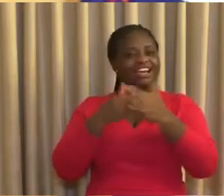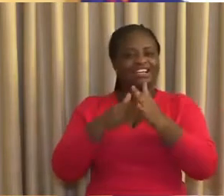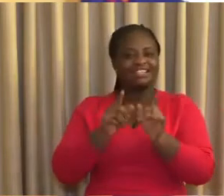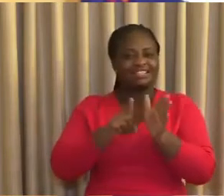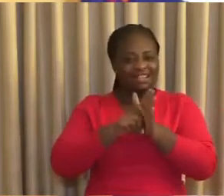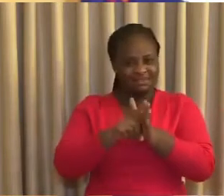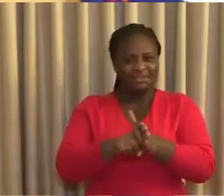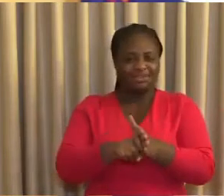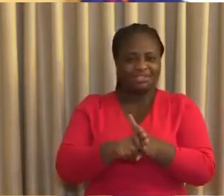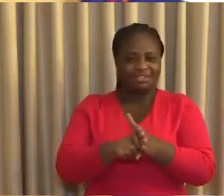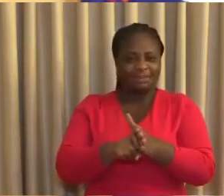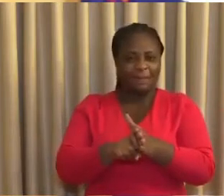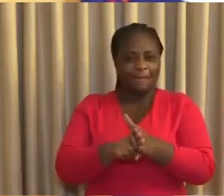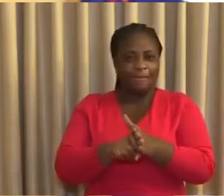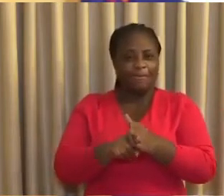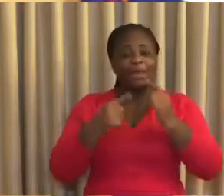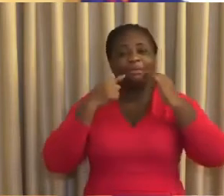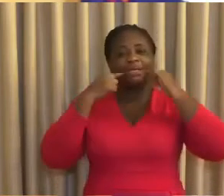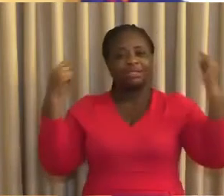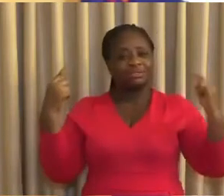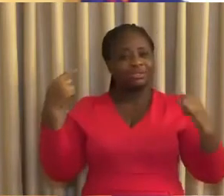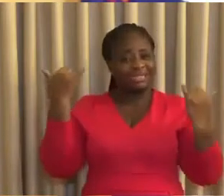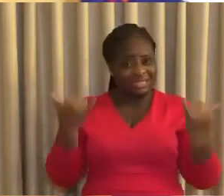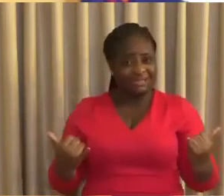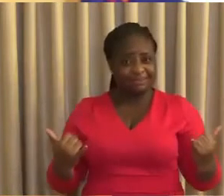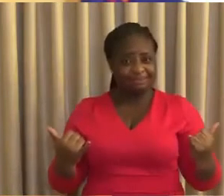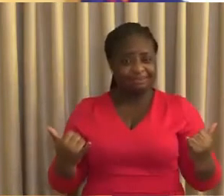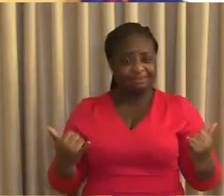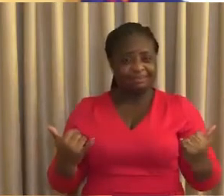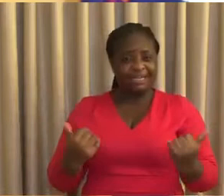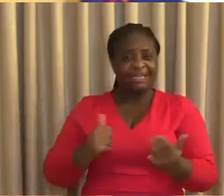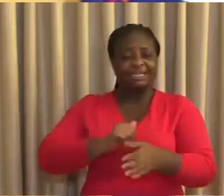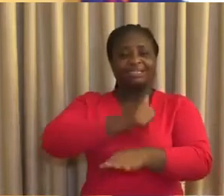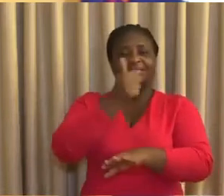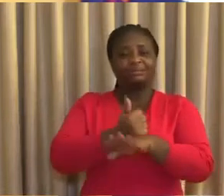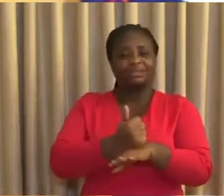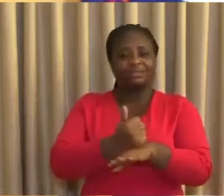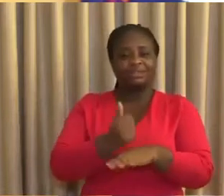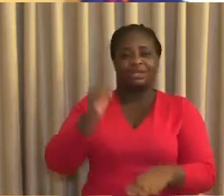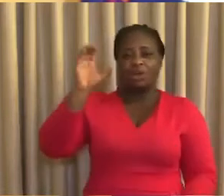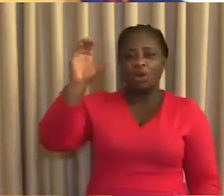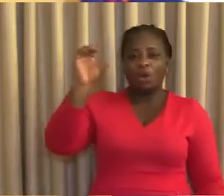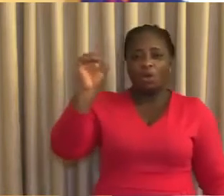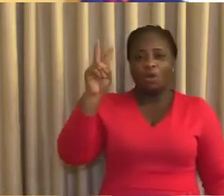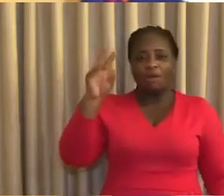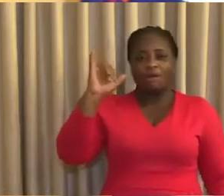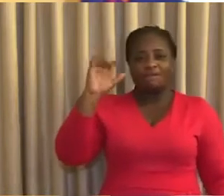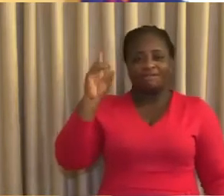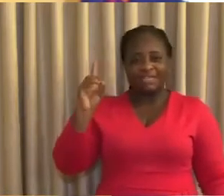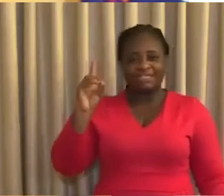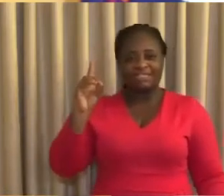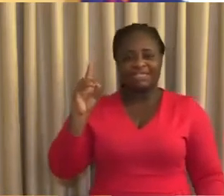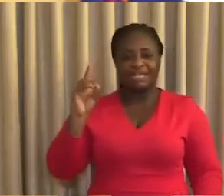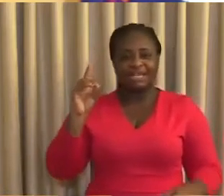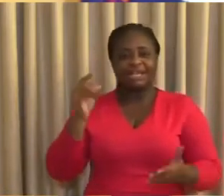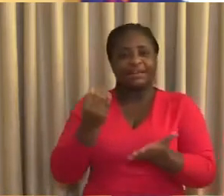announcing tonight the establishment of a COVID-19 fund to be managed by an independent board of